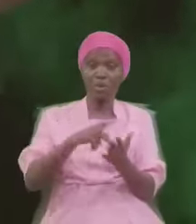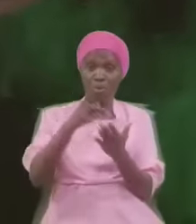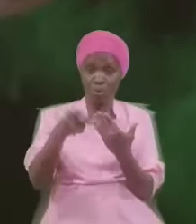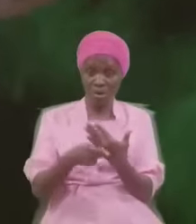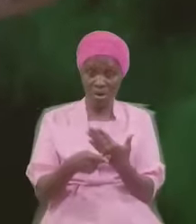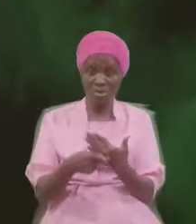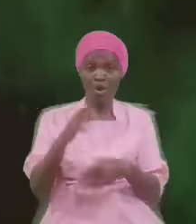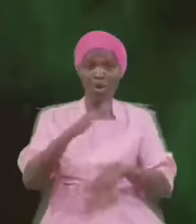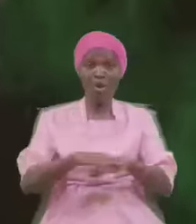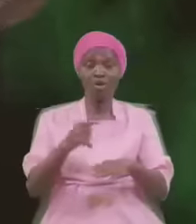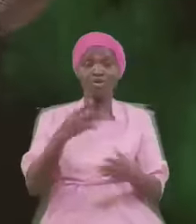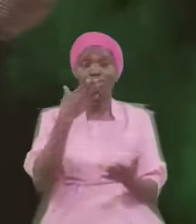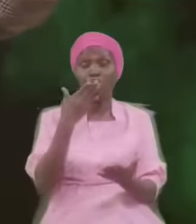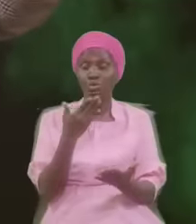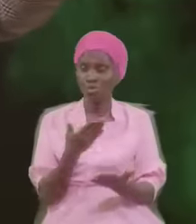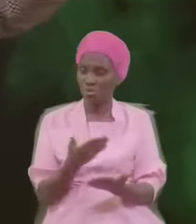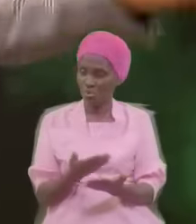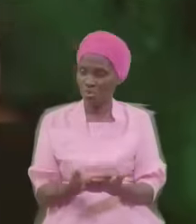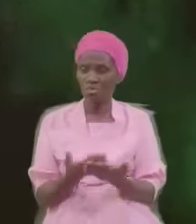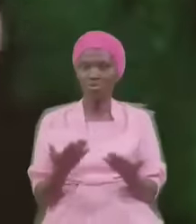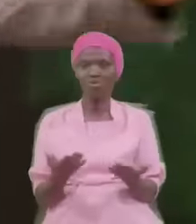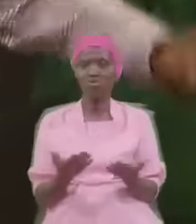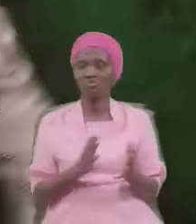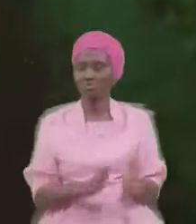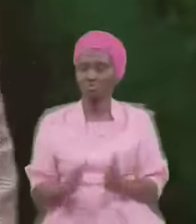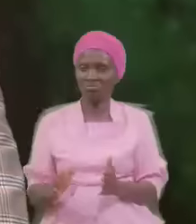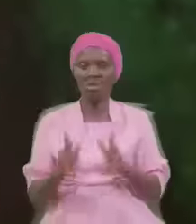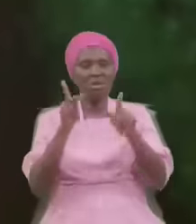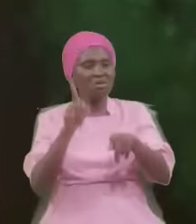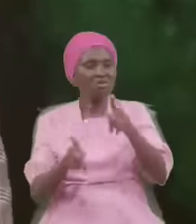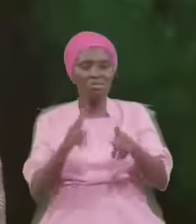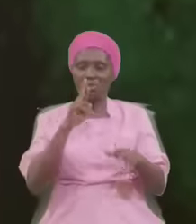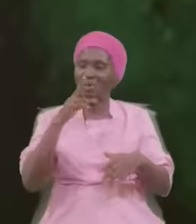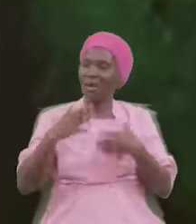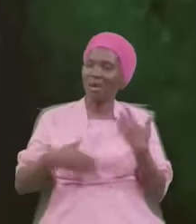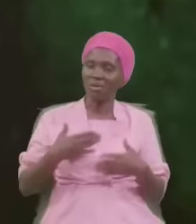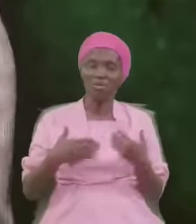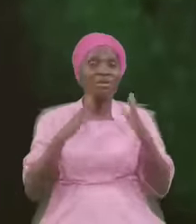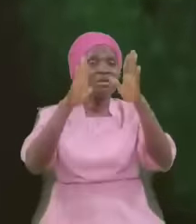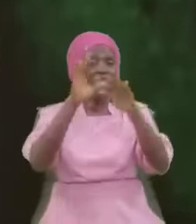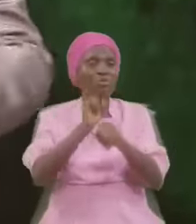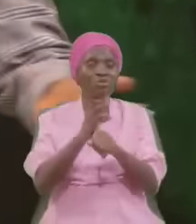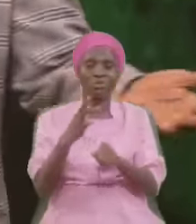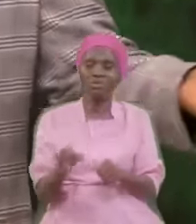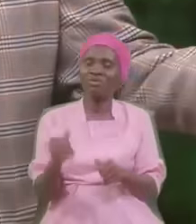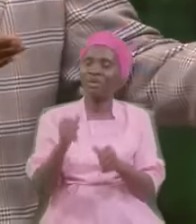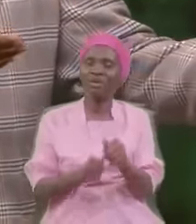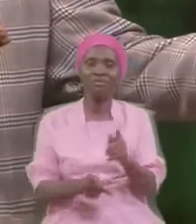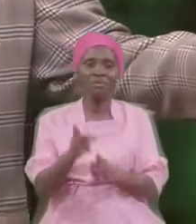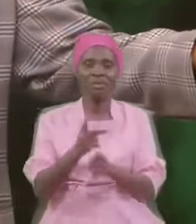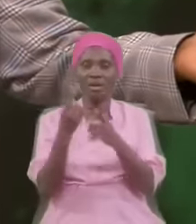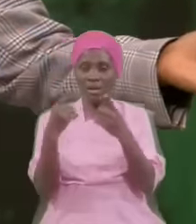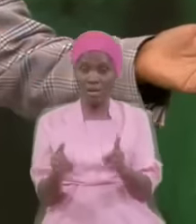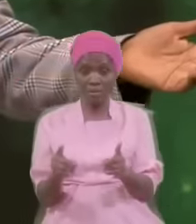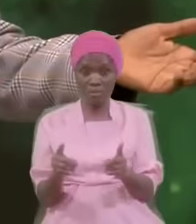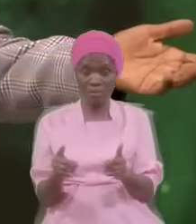excited, people happy, miracles of every type happened. And now we were about